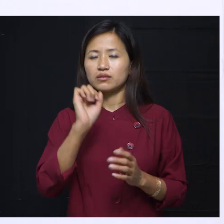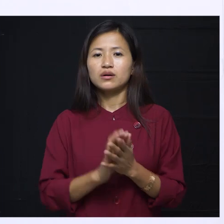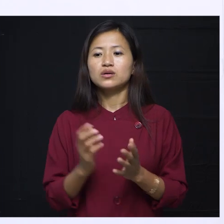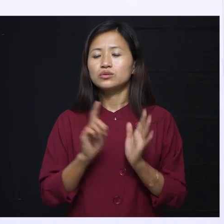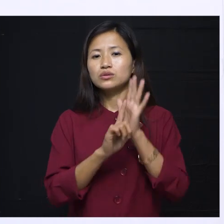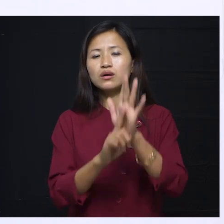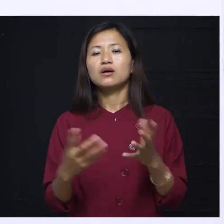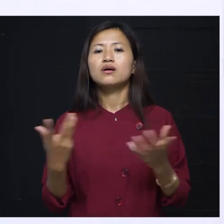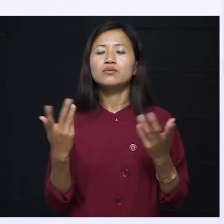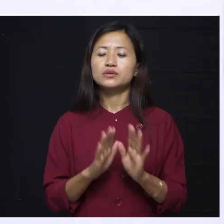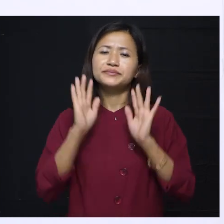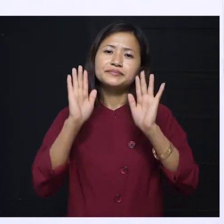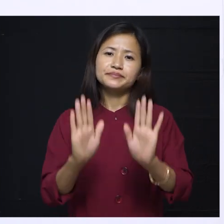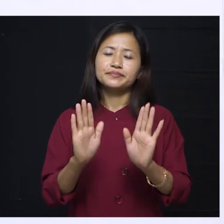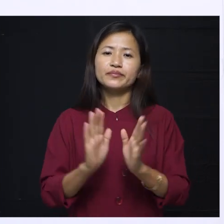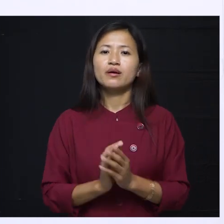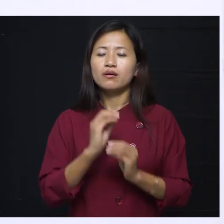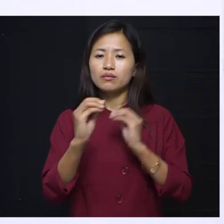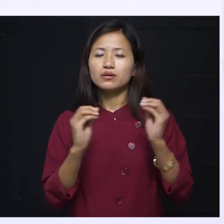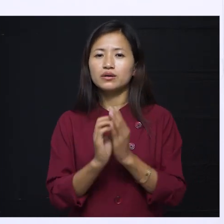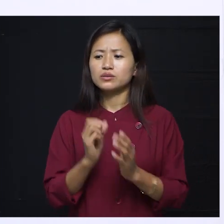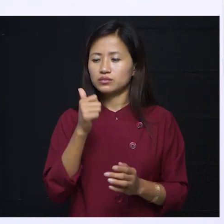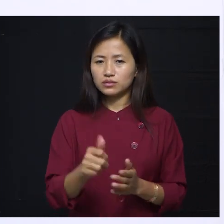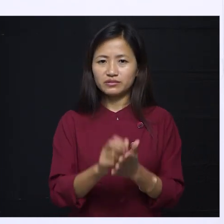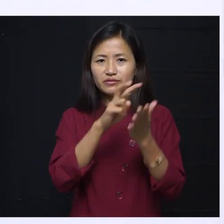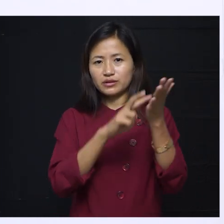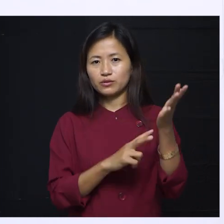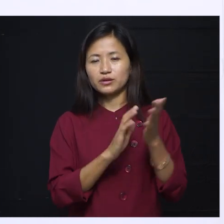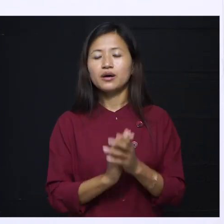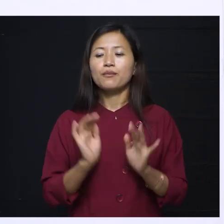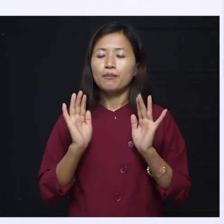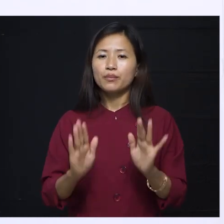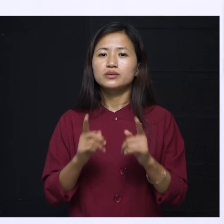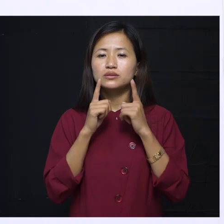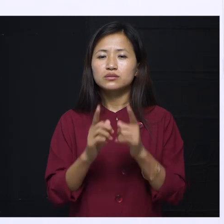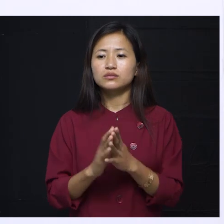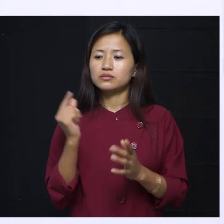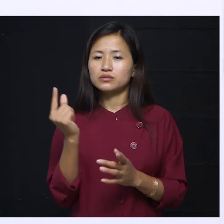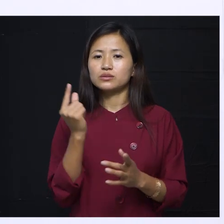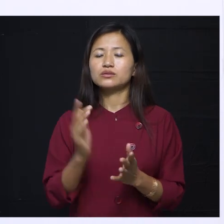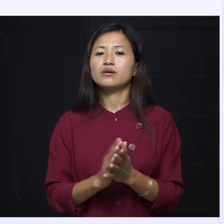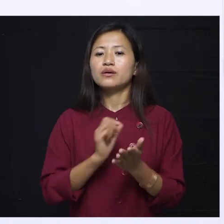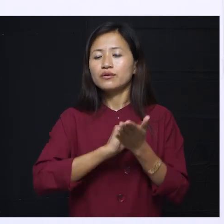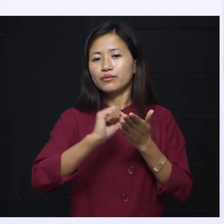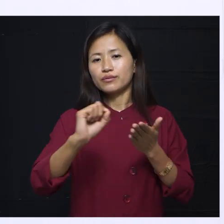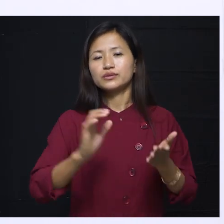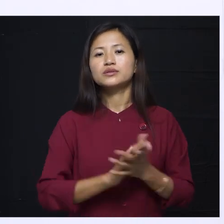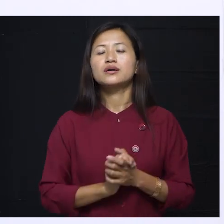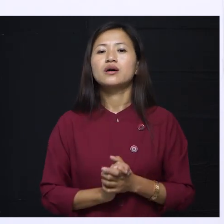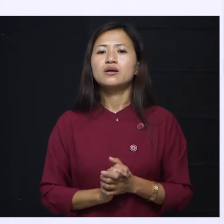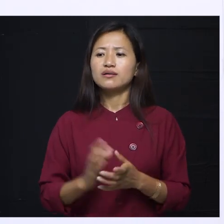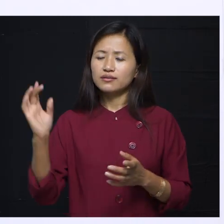how much you have about good vocabularies, but it is also very useful when it comes to writing. You don't want